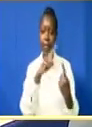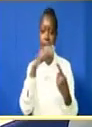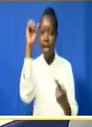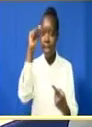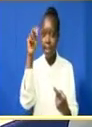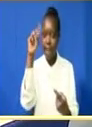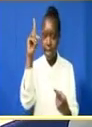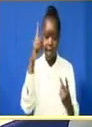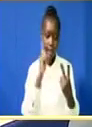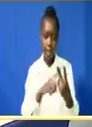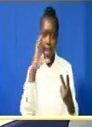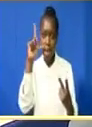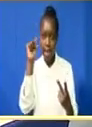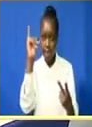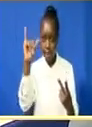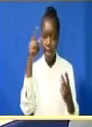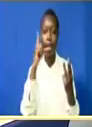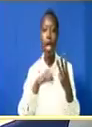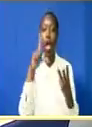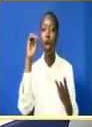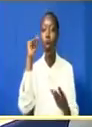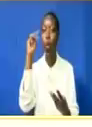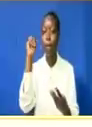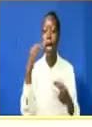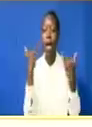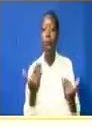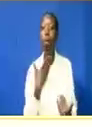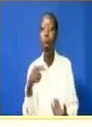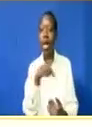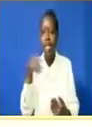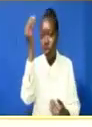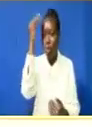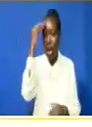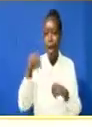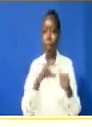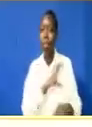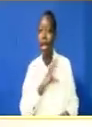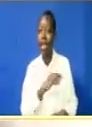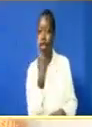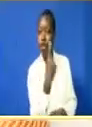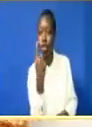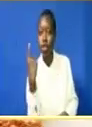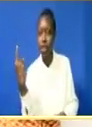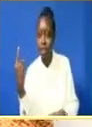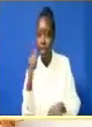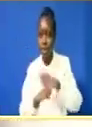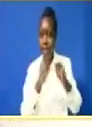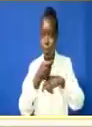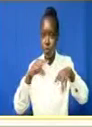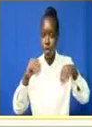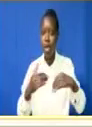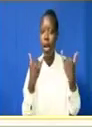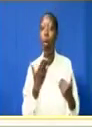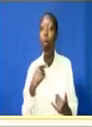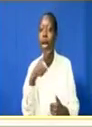have the loam soil. Okay. So the three of them, I want us to look at the characteristics. Okay. And I want us to start with the first one, mm-hmm. which is